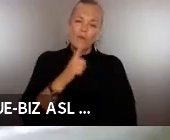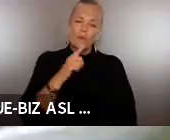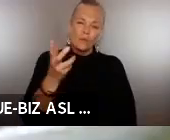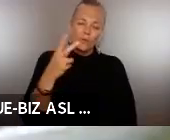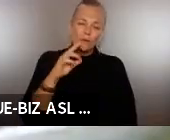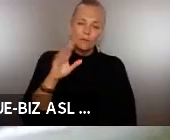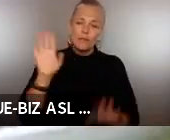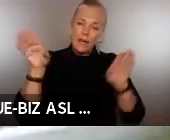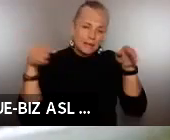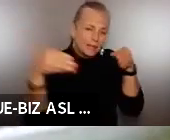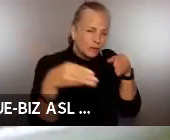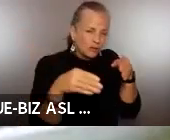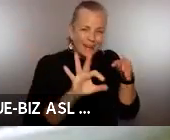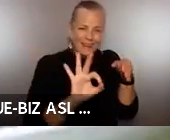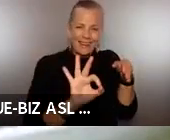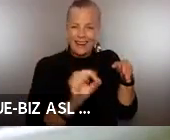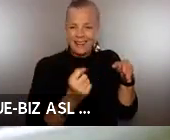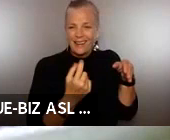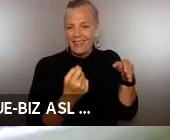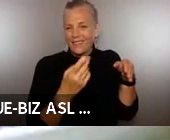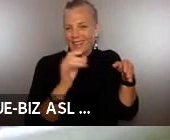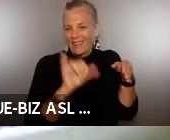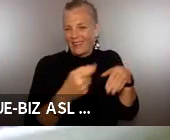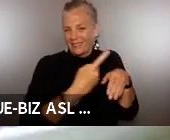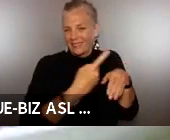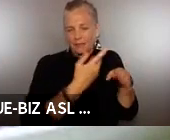Yeah. Yeah. Yeah.